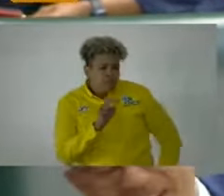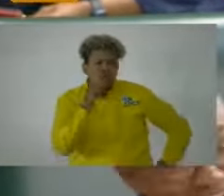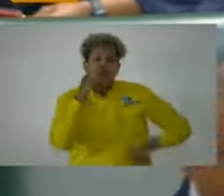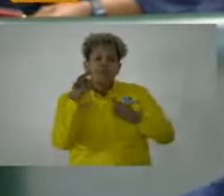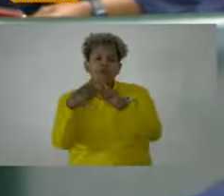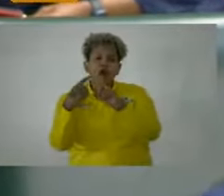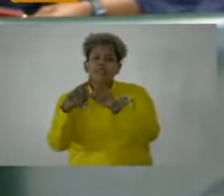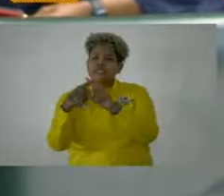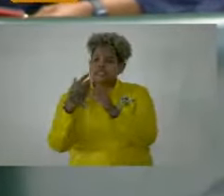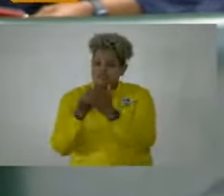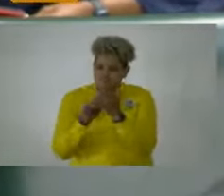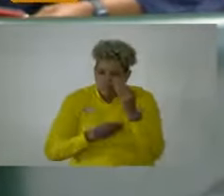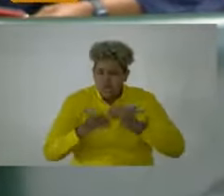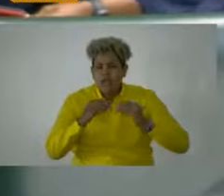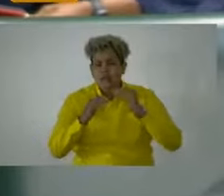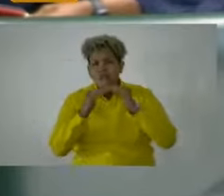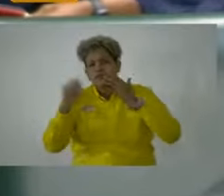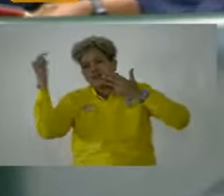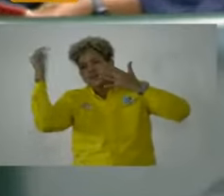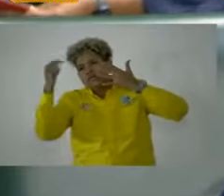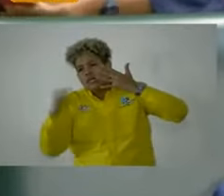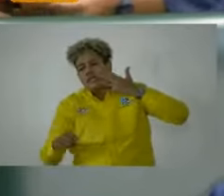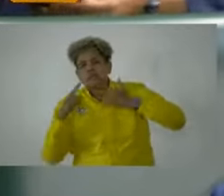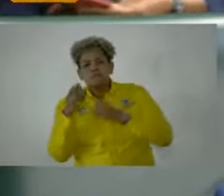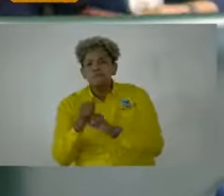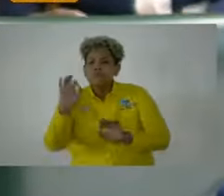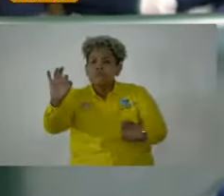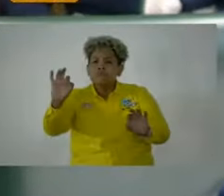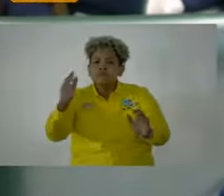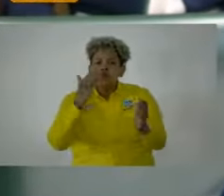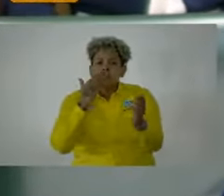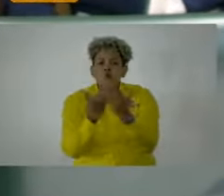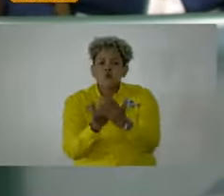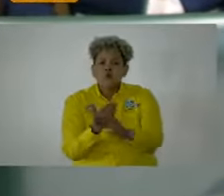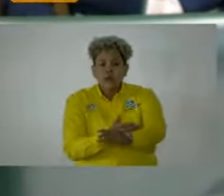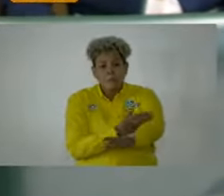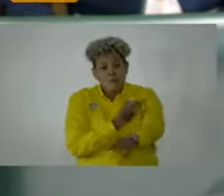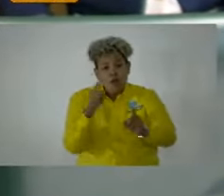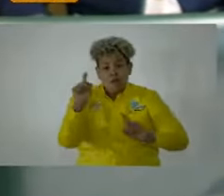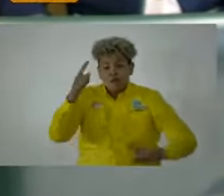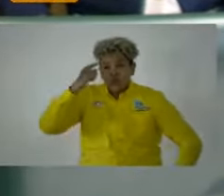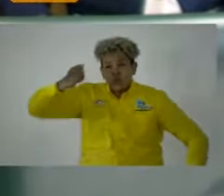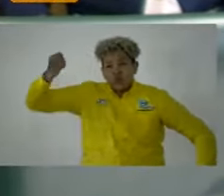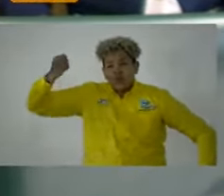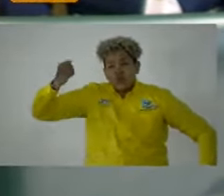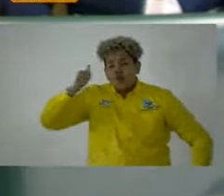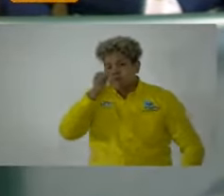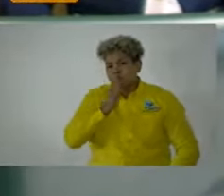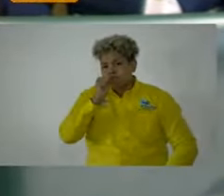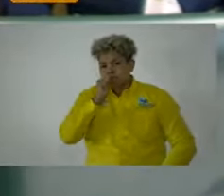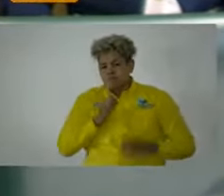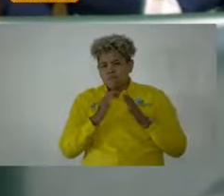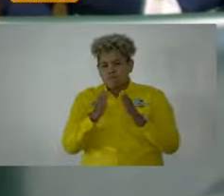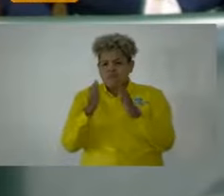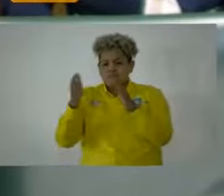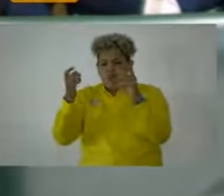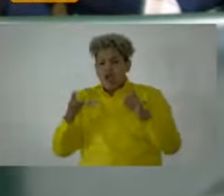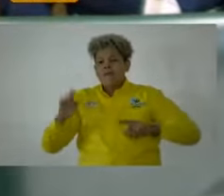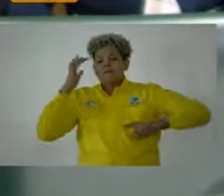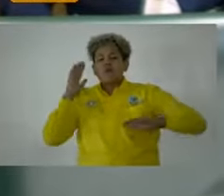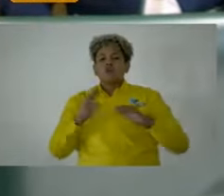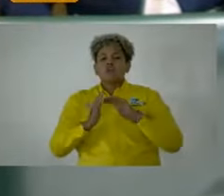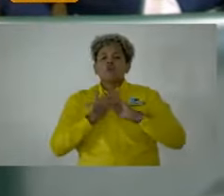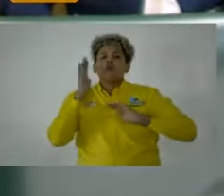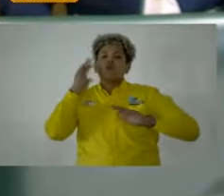positive macroeconomic indicators that mean things are good. He said they should hold on and stay the course because Jamaica